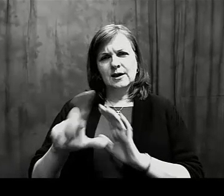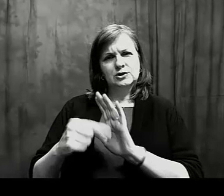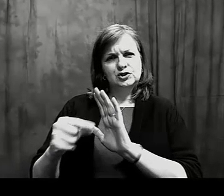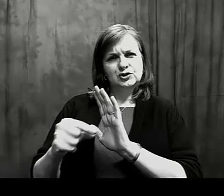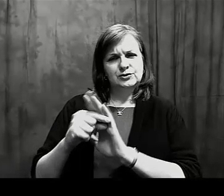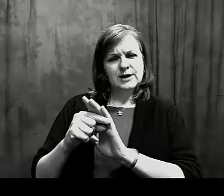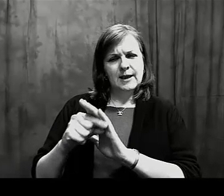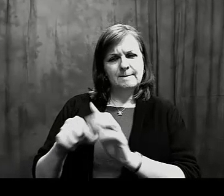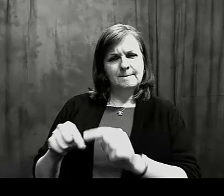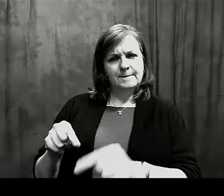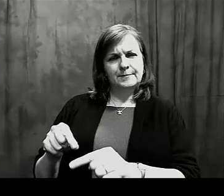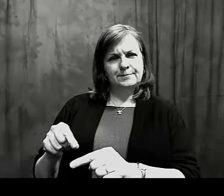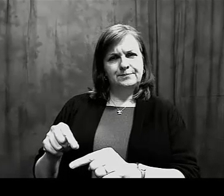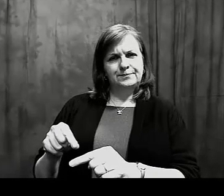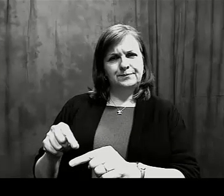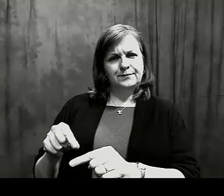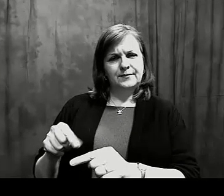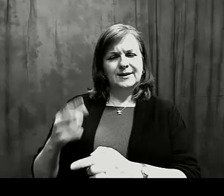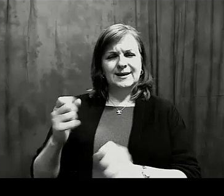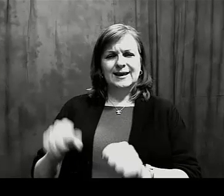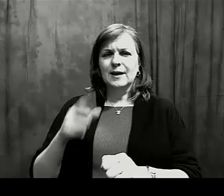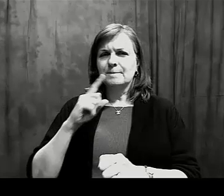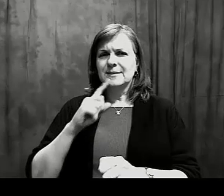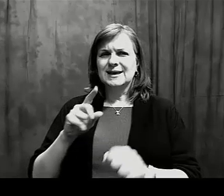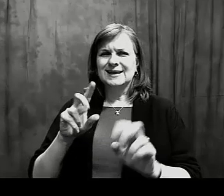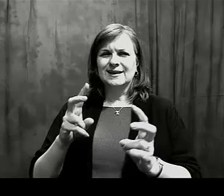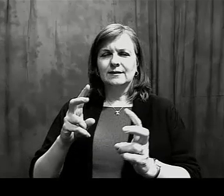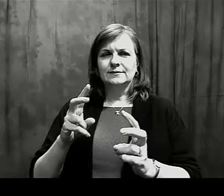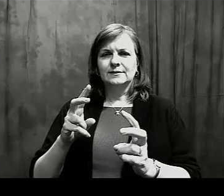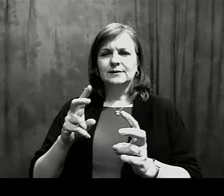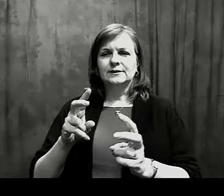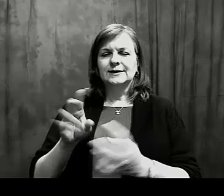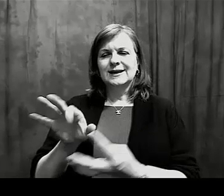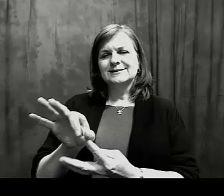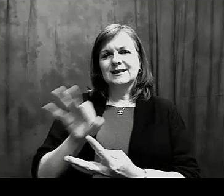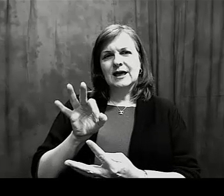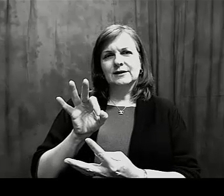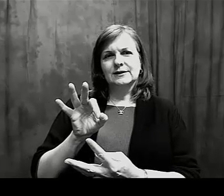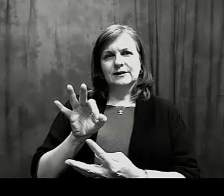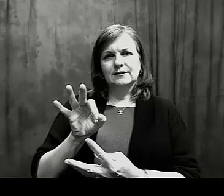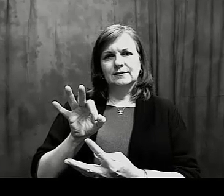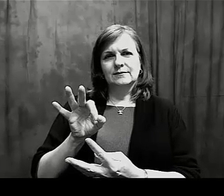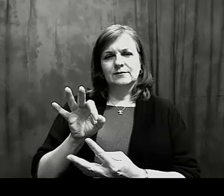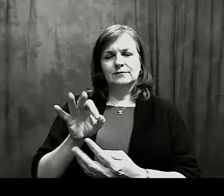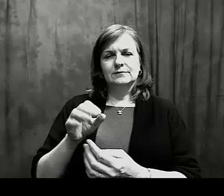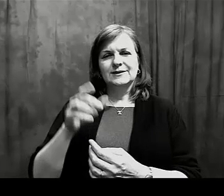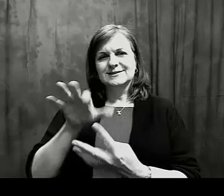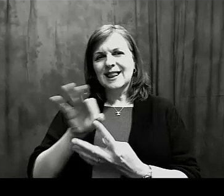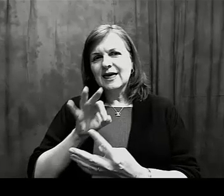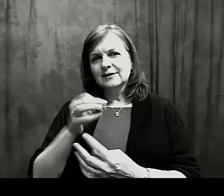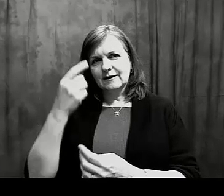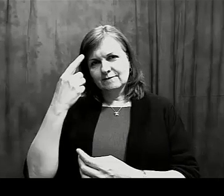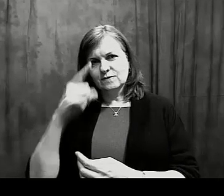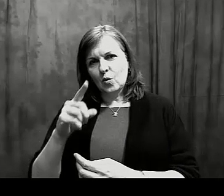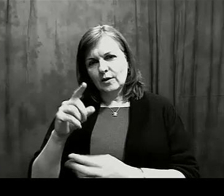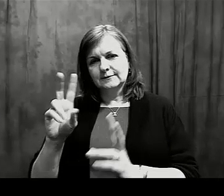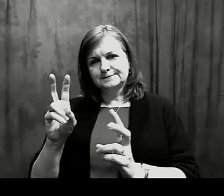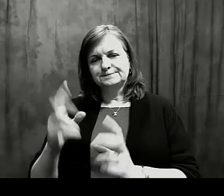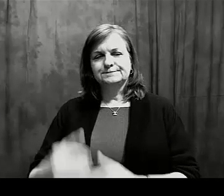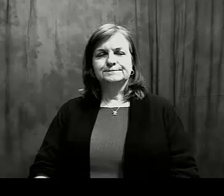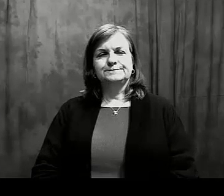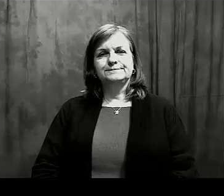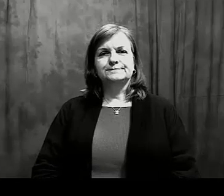is how this genotype can be what we call selected for.